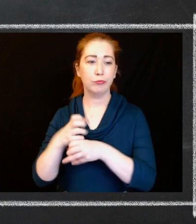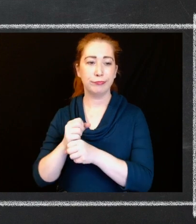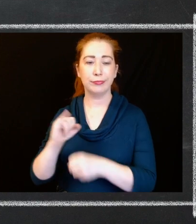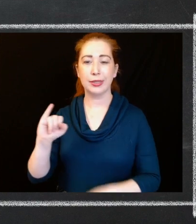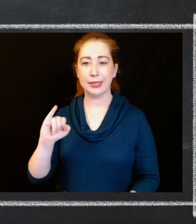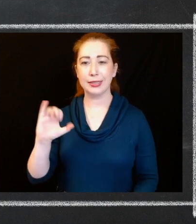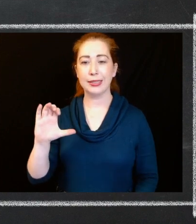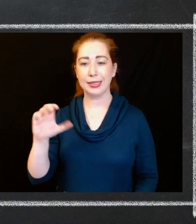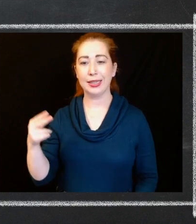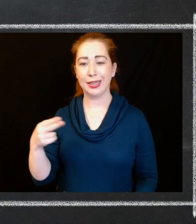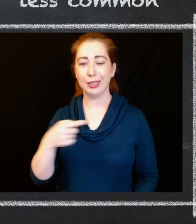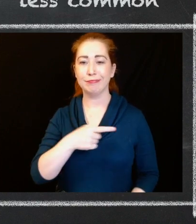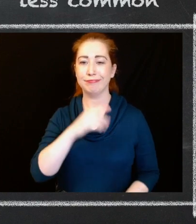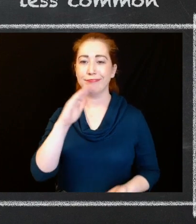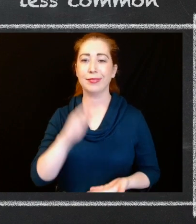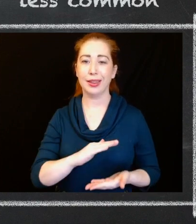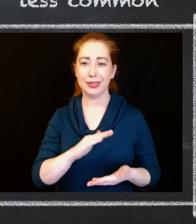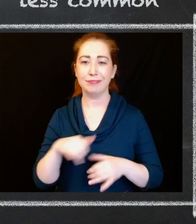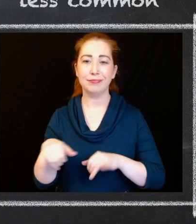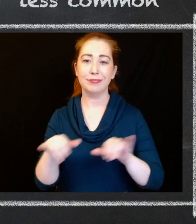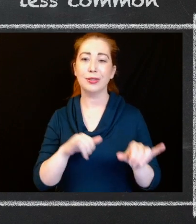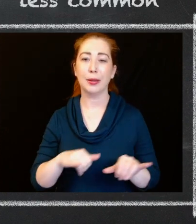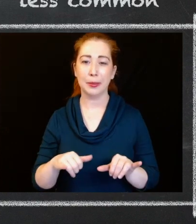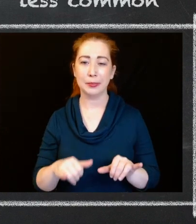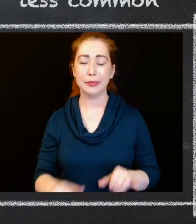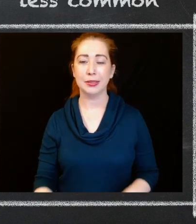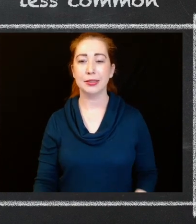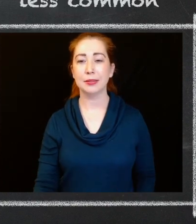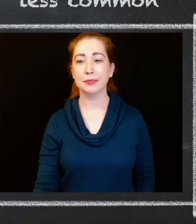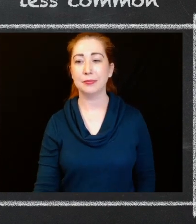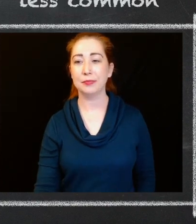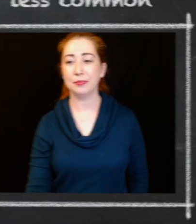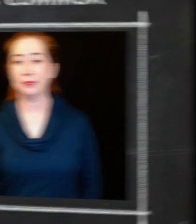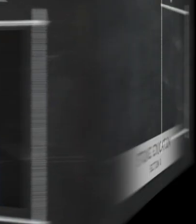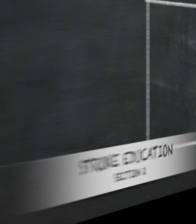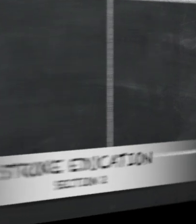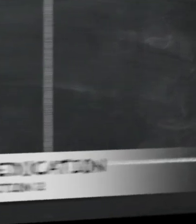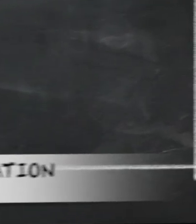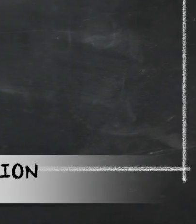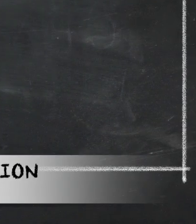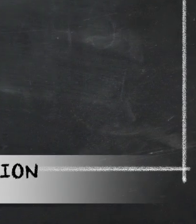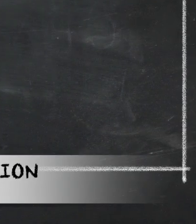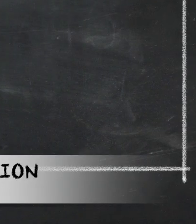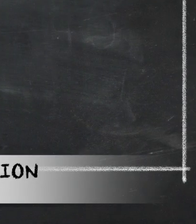ICH. Hemorrhagic strokes are less common.